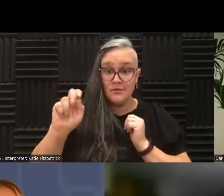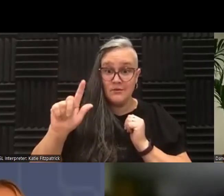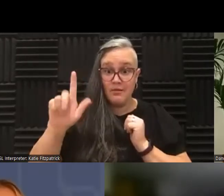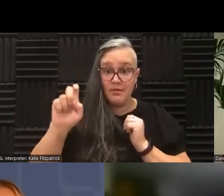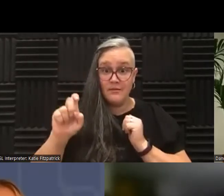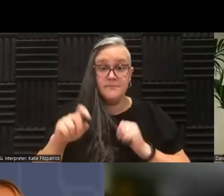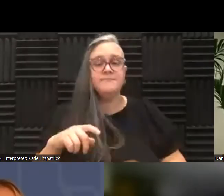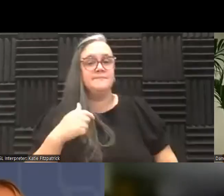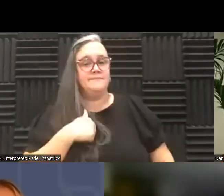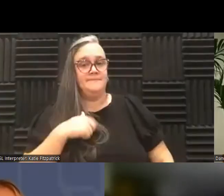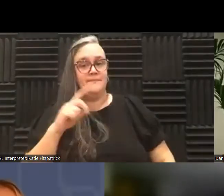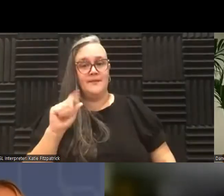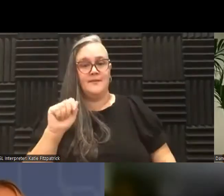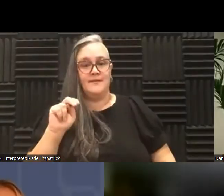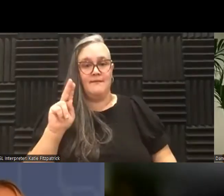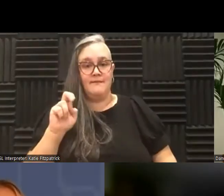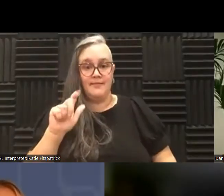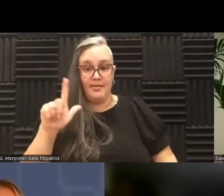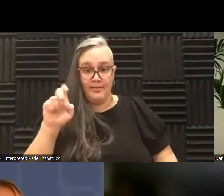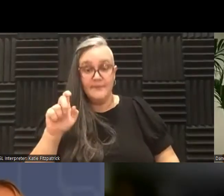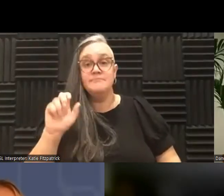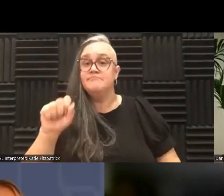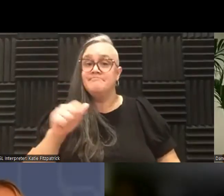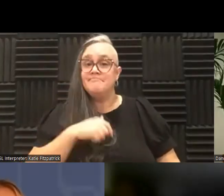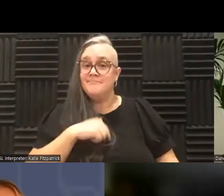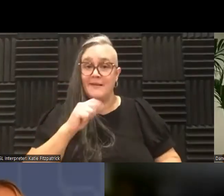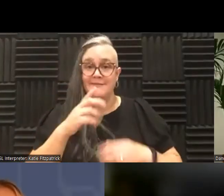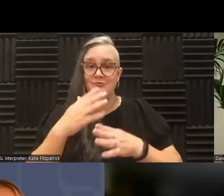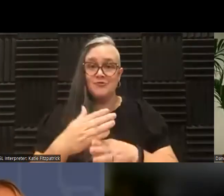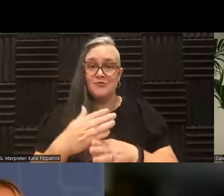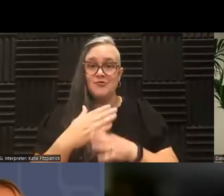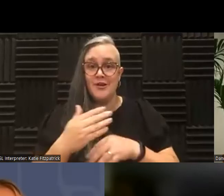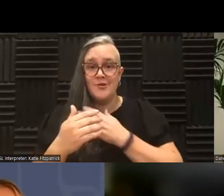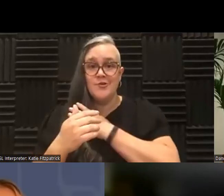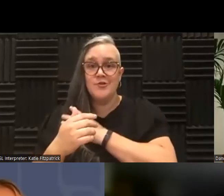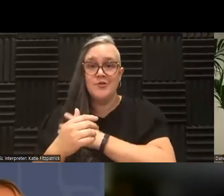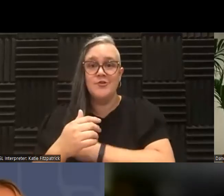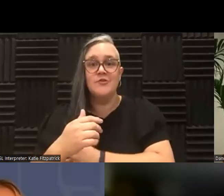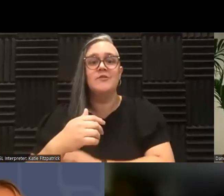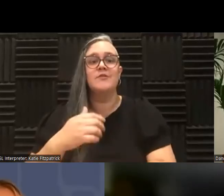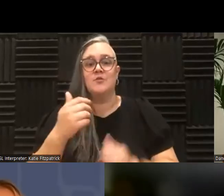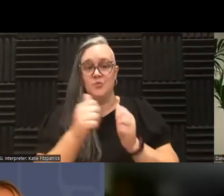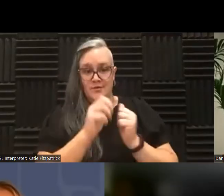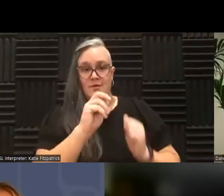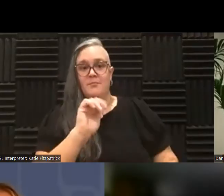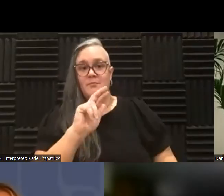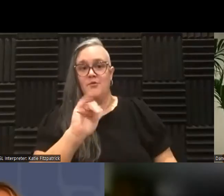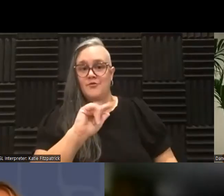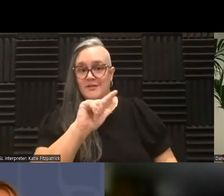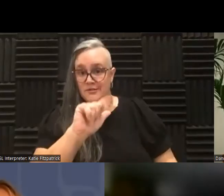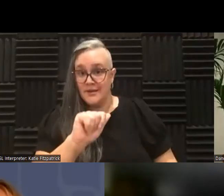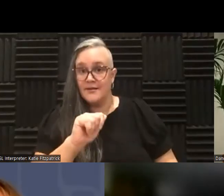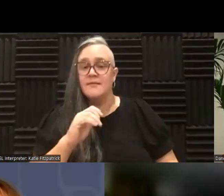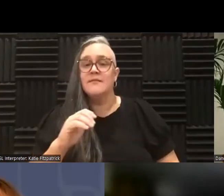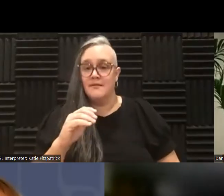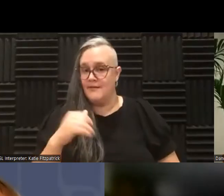This is Danielle. Yeah, I can share them with Marisa, and